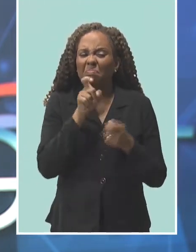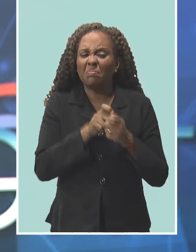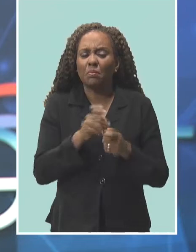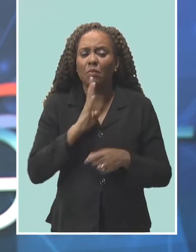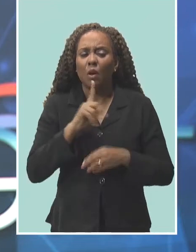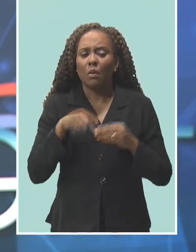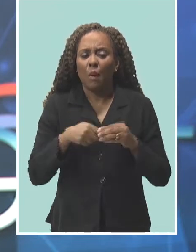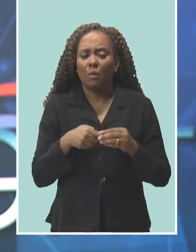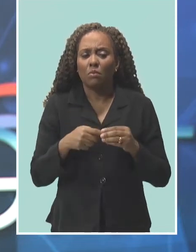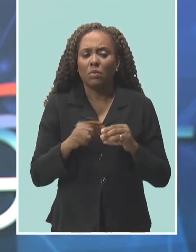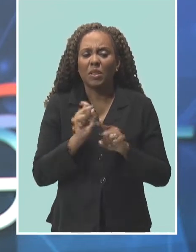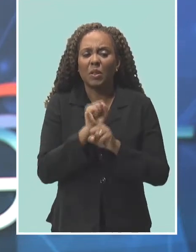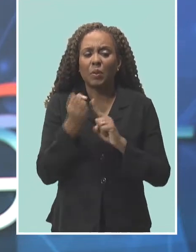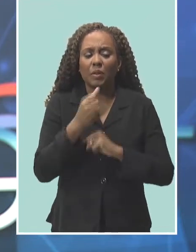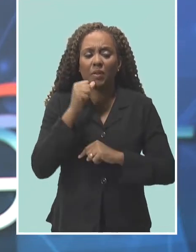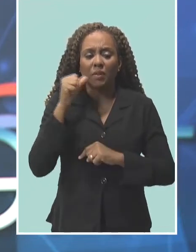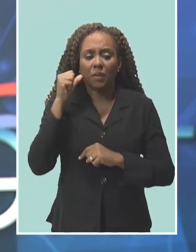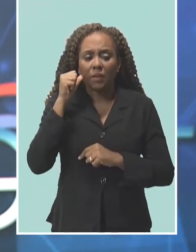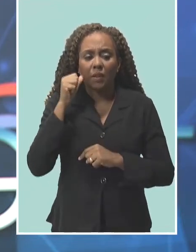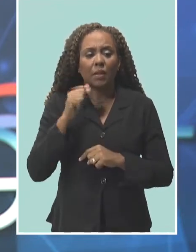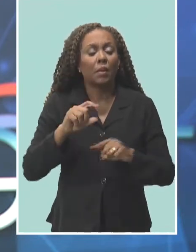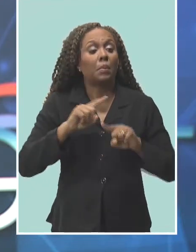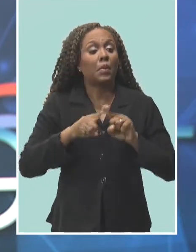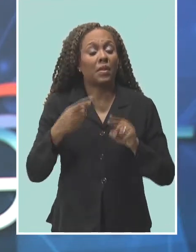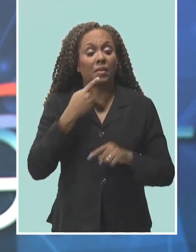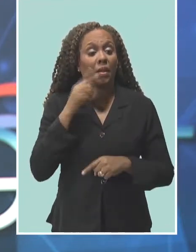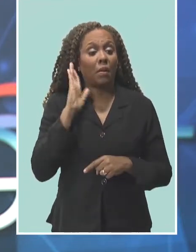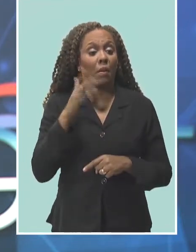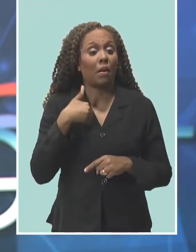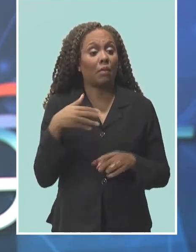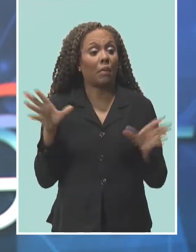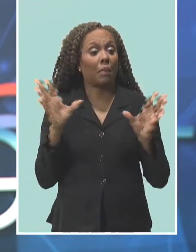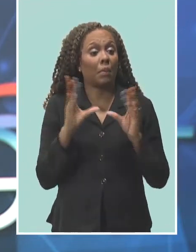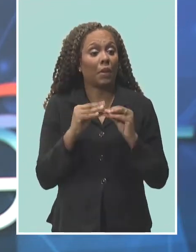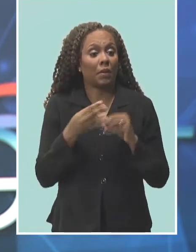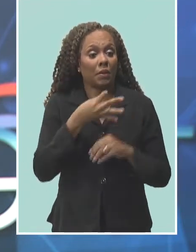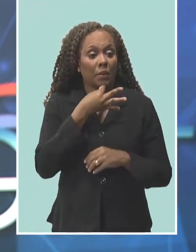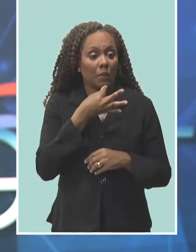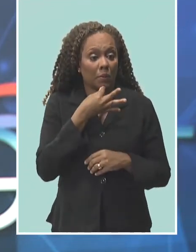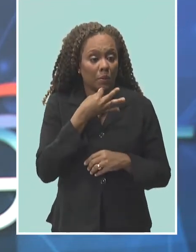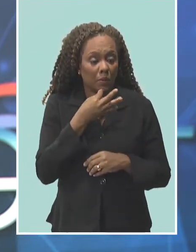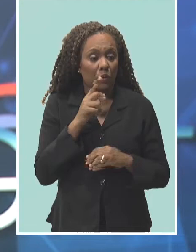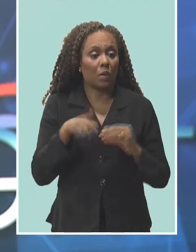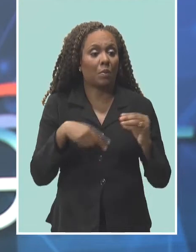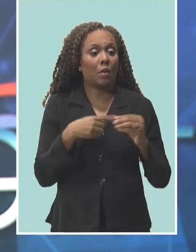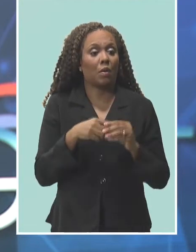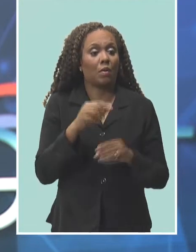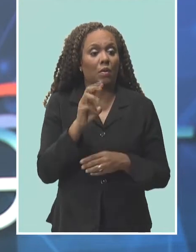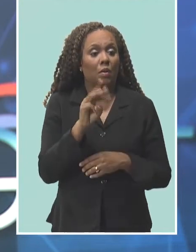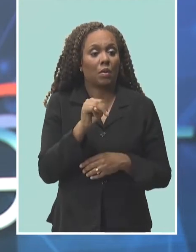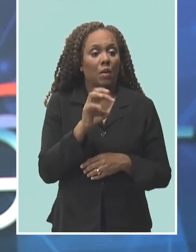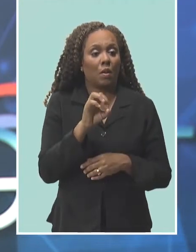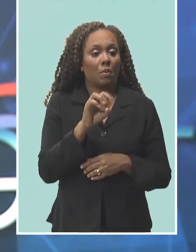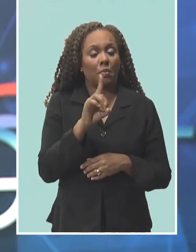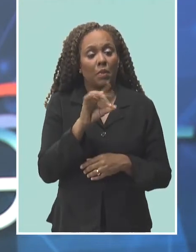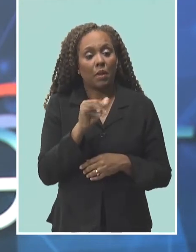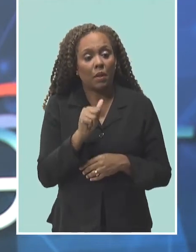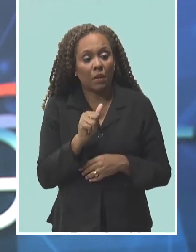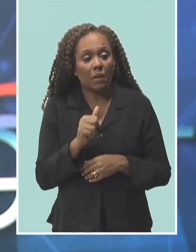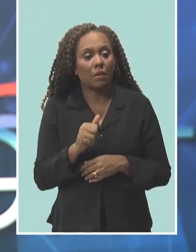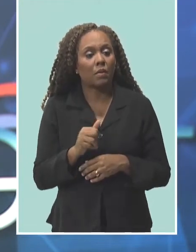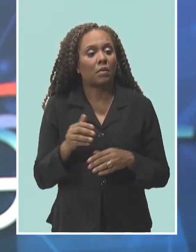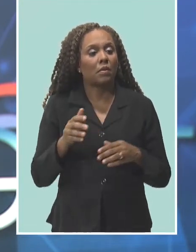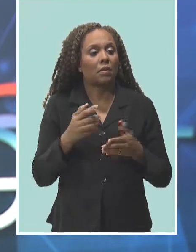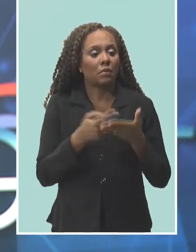incident in question, but he has confirmed that a meeting is to be convened by police very soon involving BARJAM and media managers to